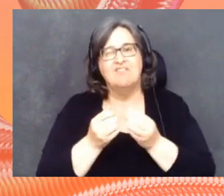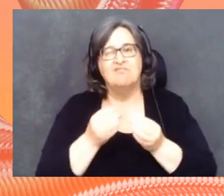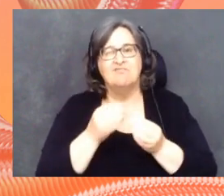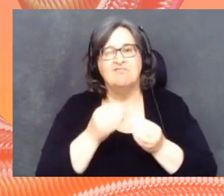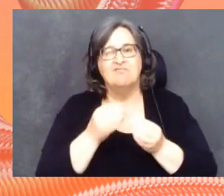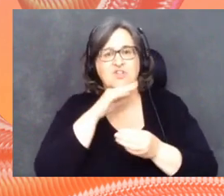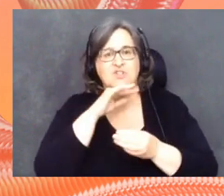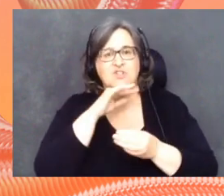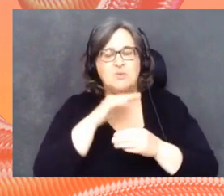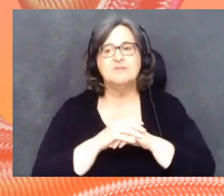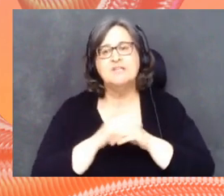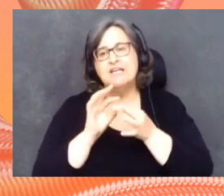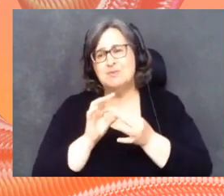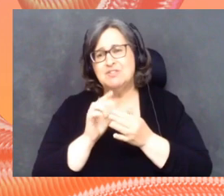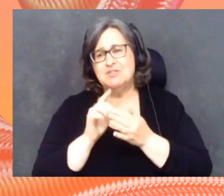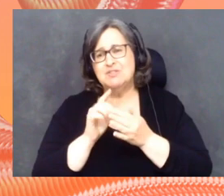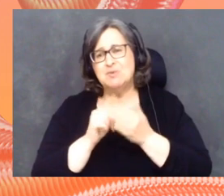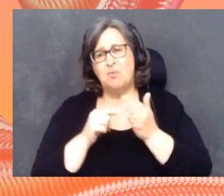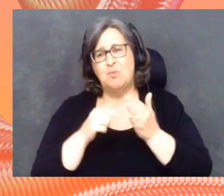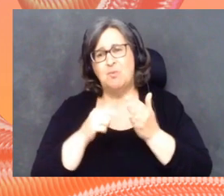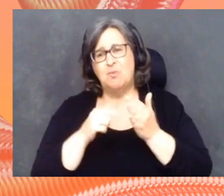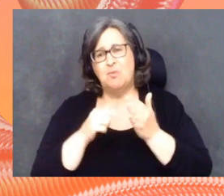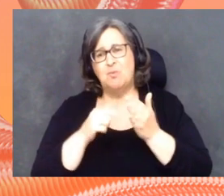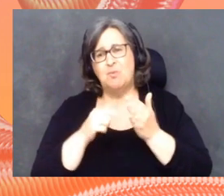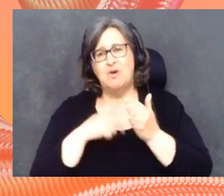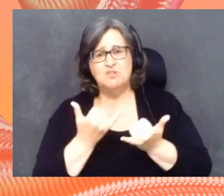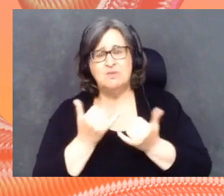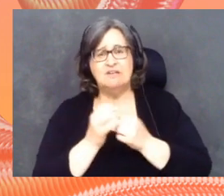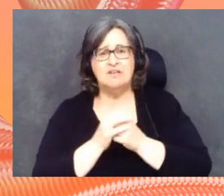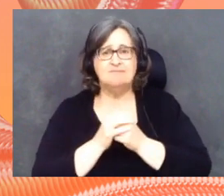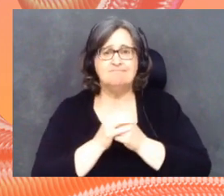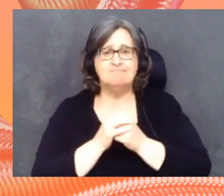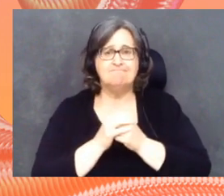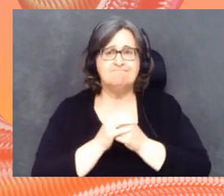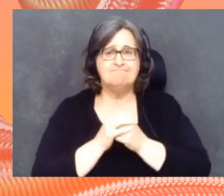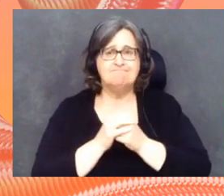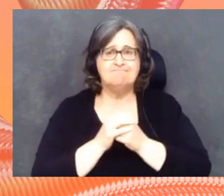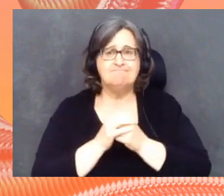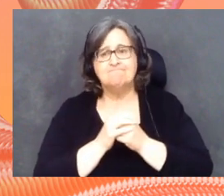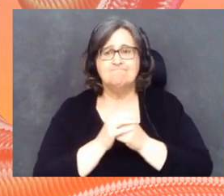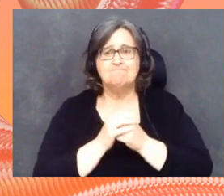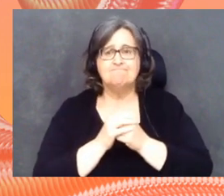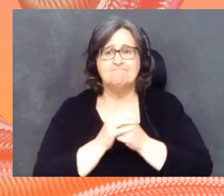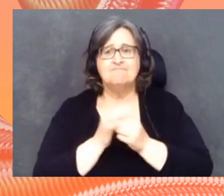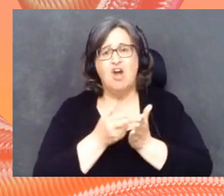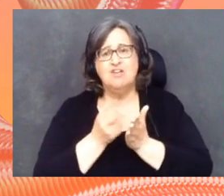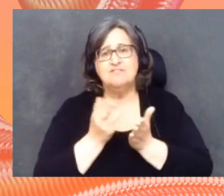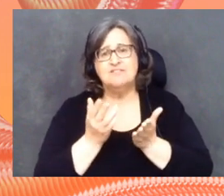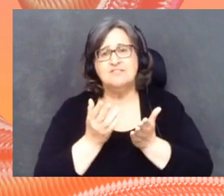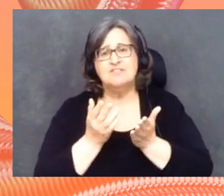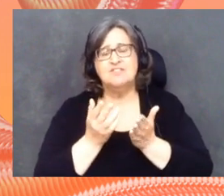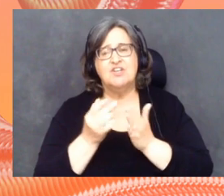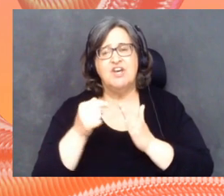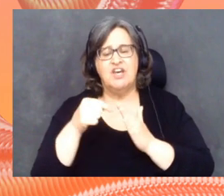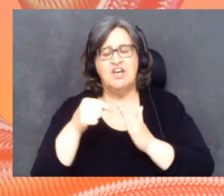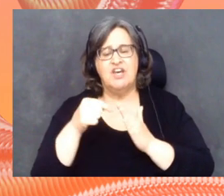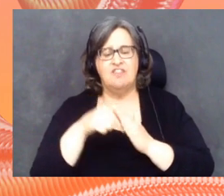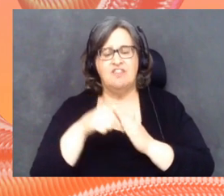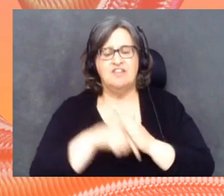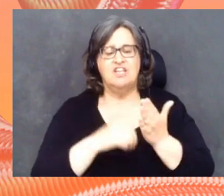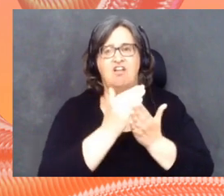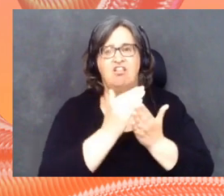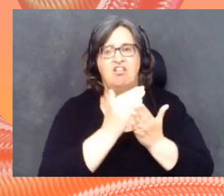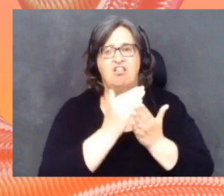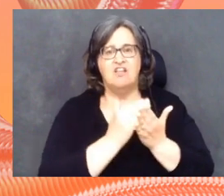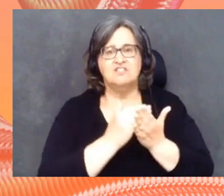In terms of what I'm harvesting, I think to be honest, what I'm harvesting is just the deep lesson of being a survivor